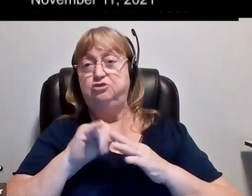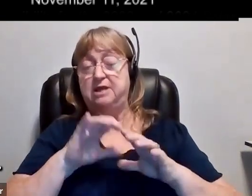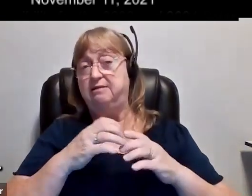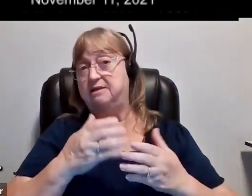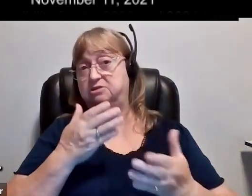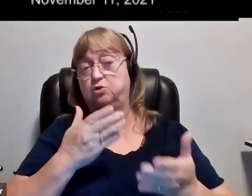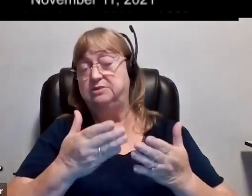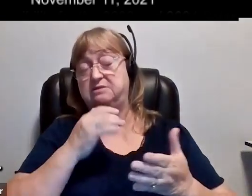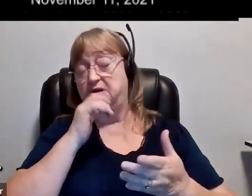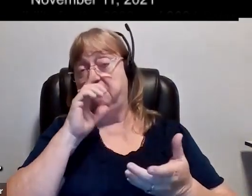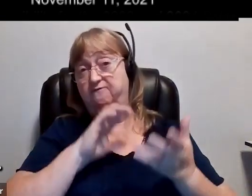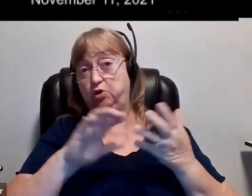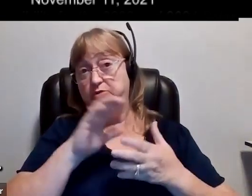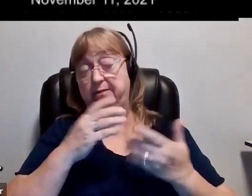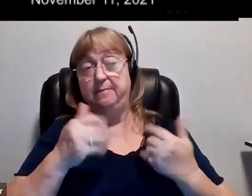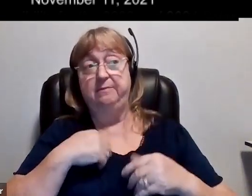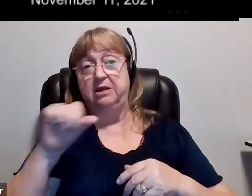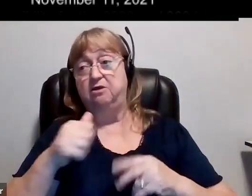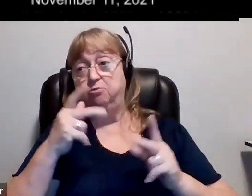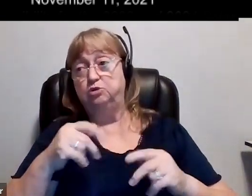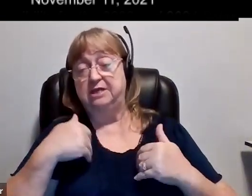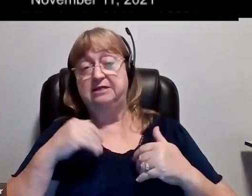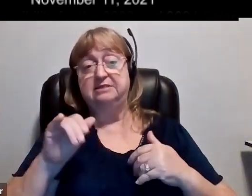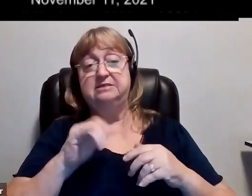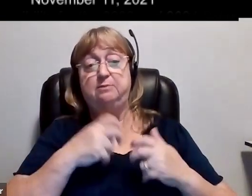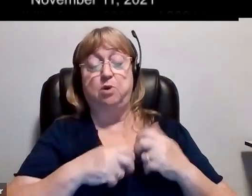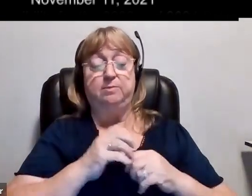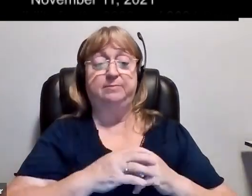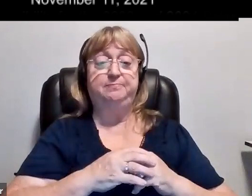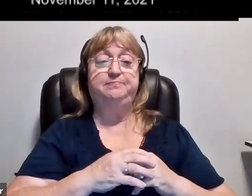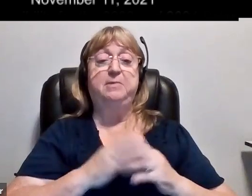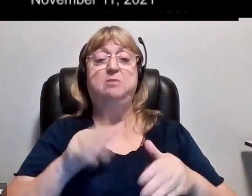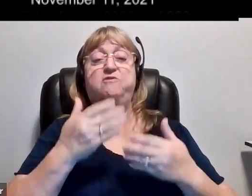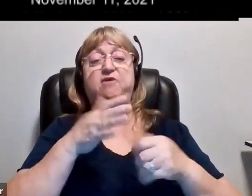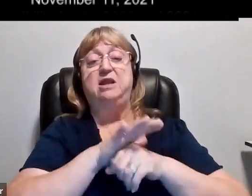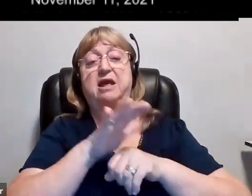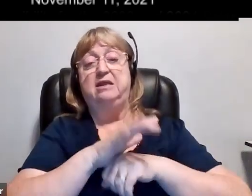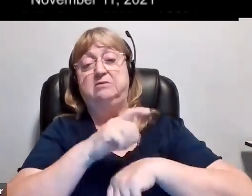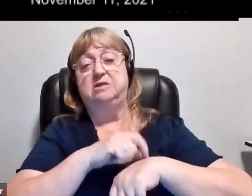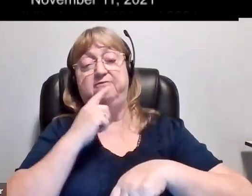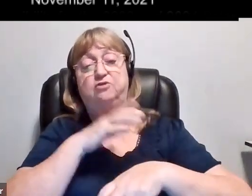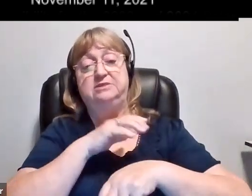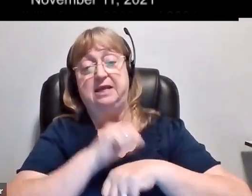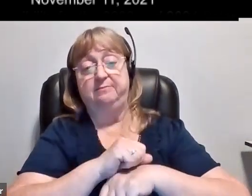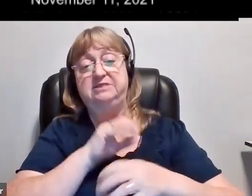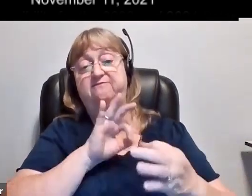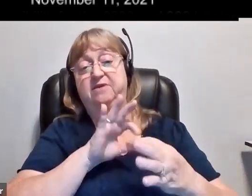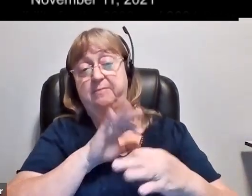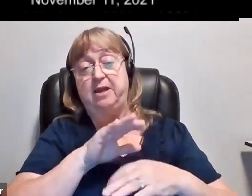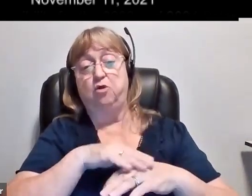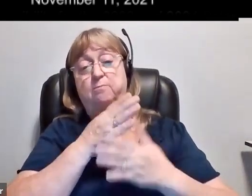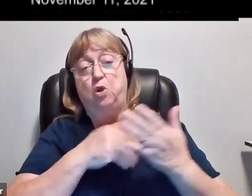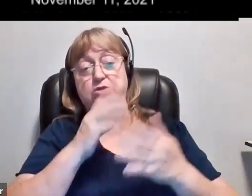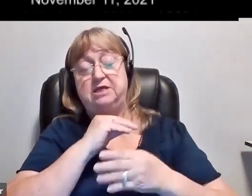not be confusing because somebody else might have the same problem. Provide adequate time for assignments and feedback on parts